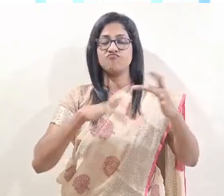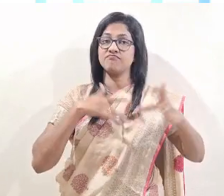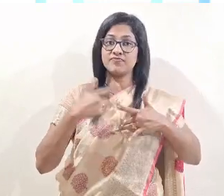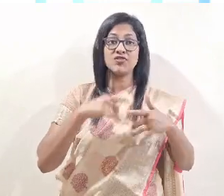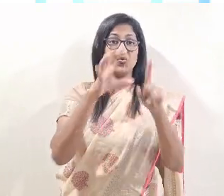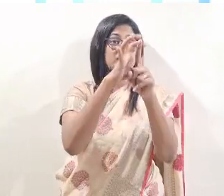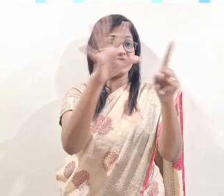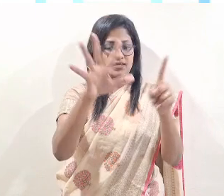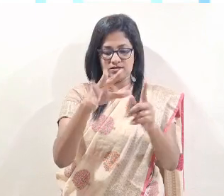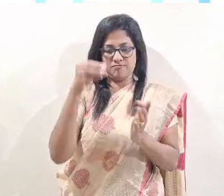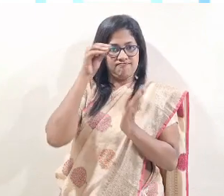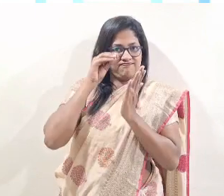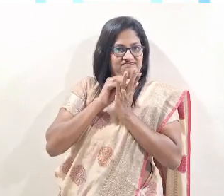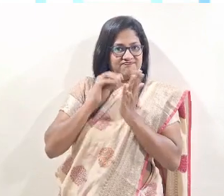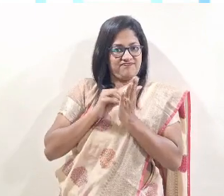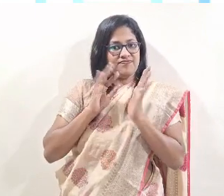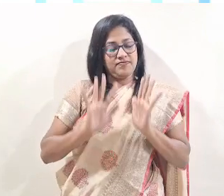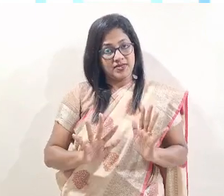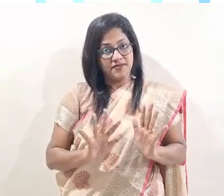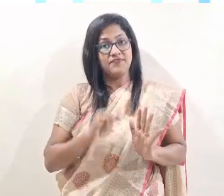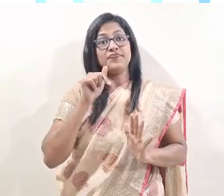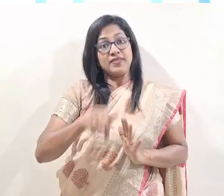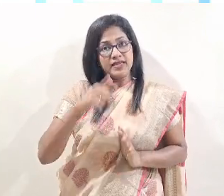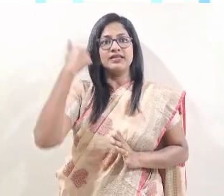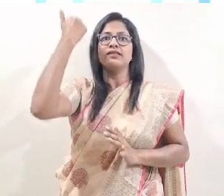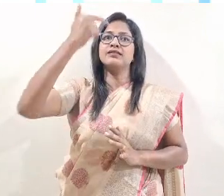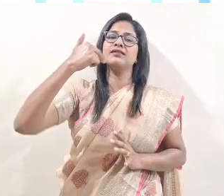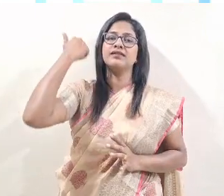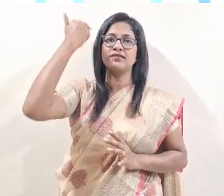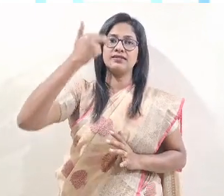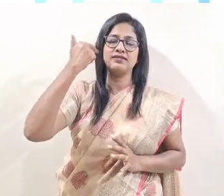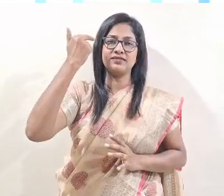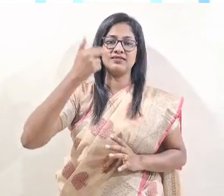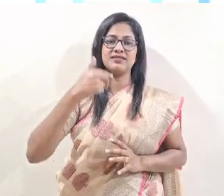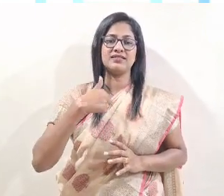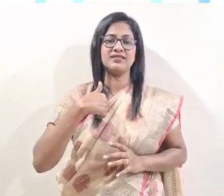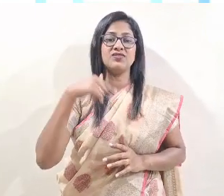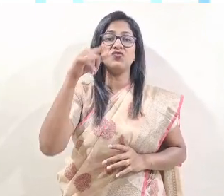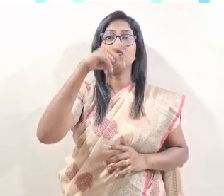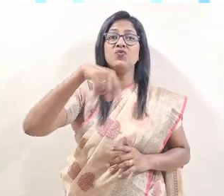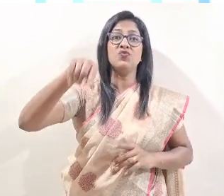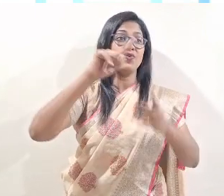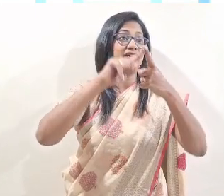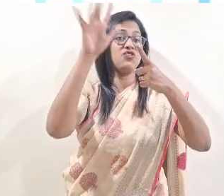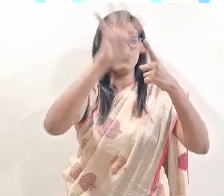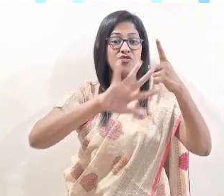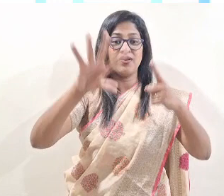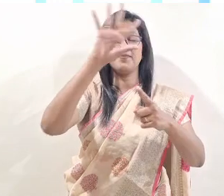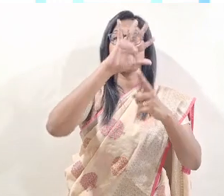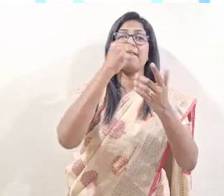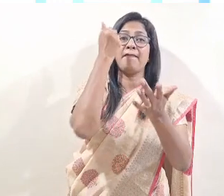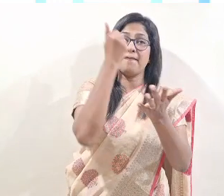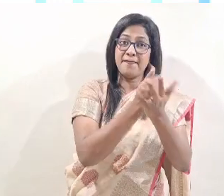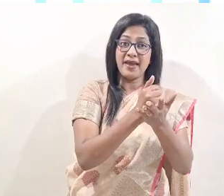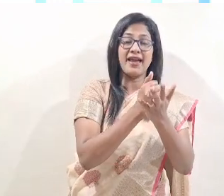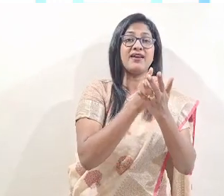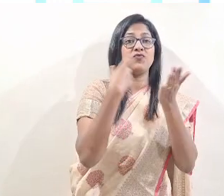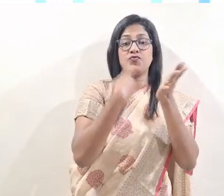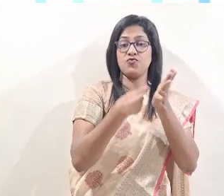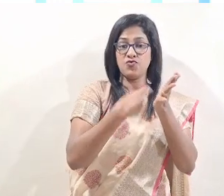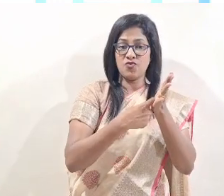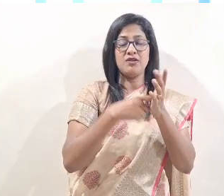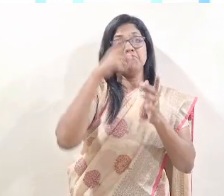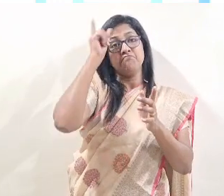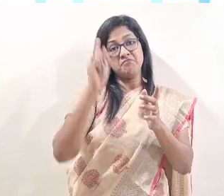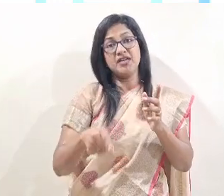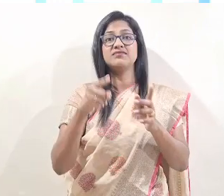books. So that's actually one of the reasons why a European banking regulation mandates banks,